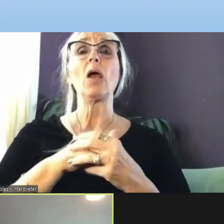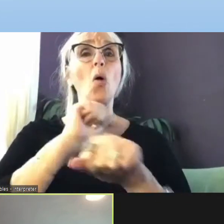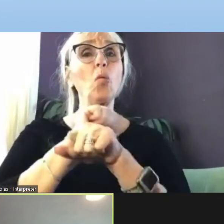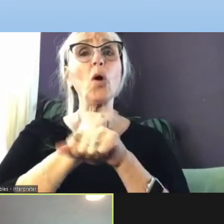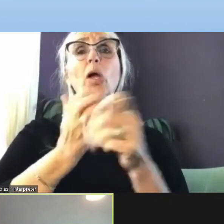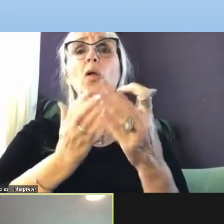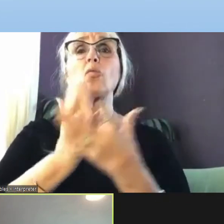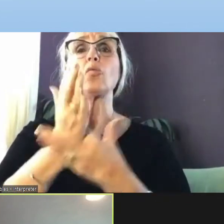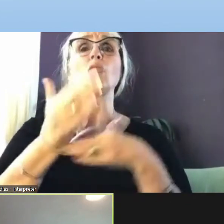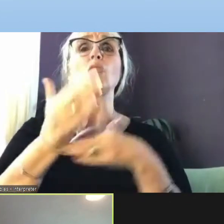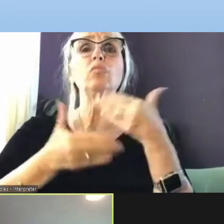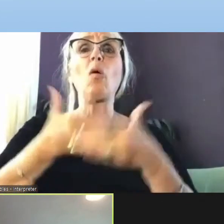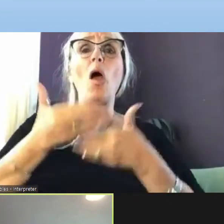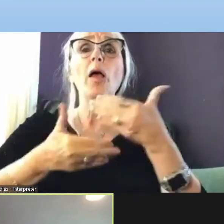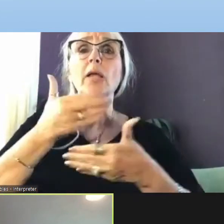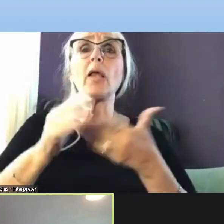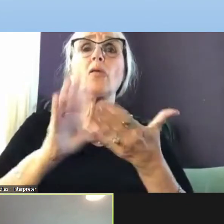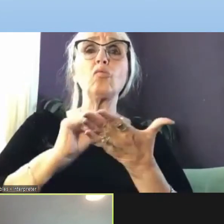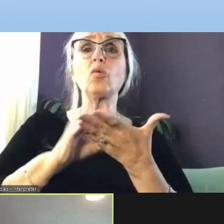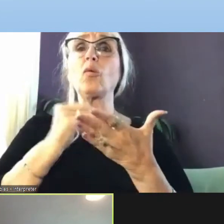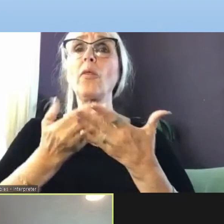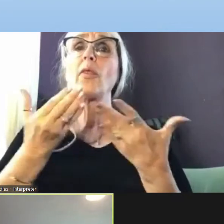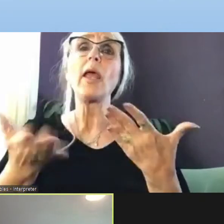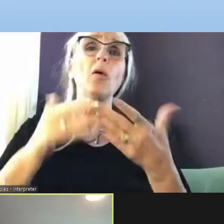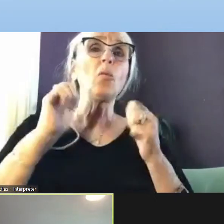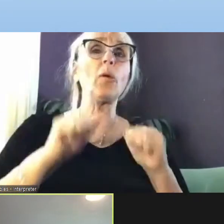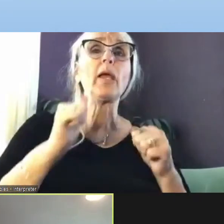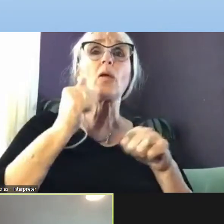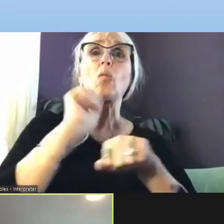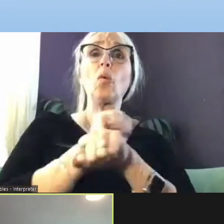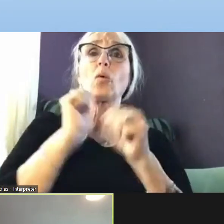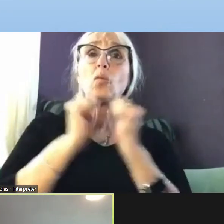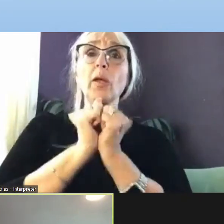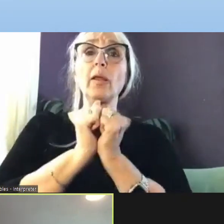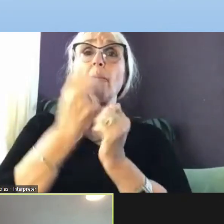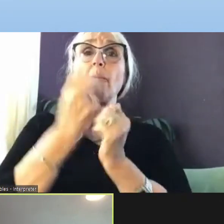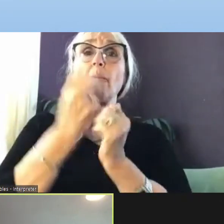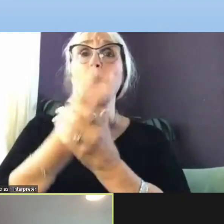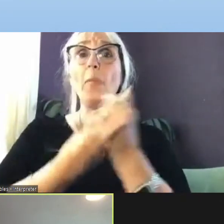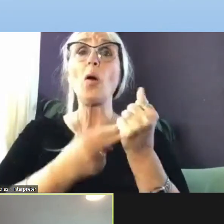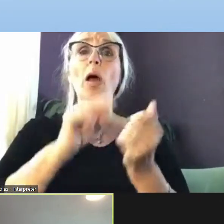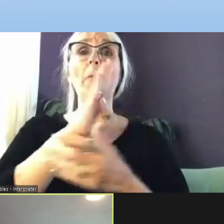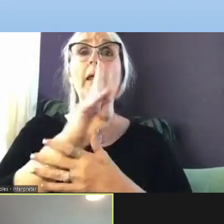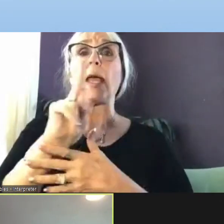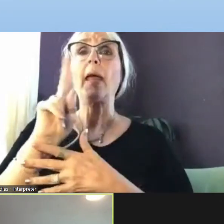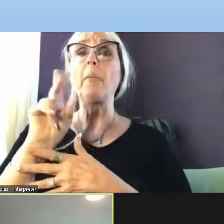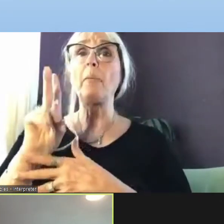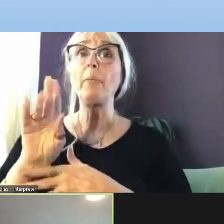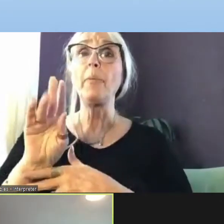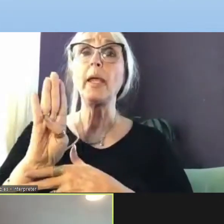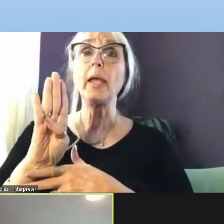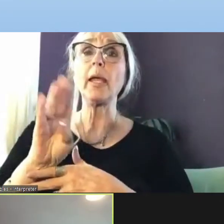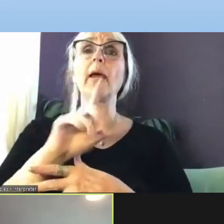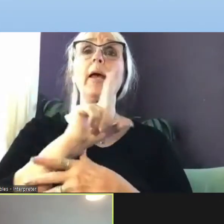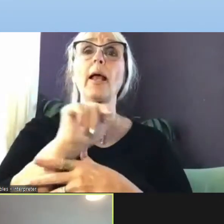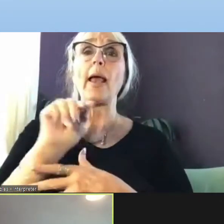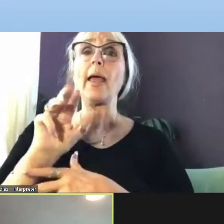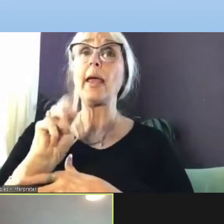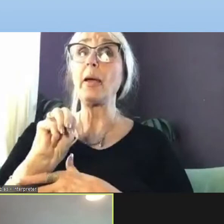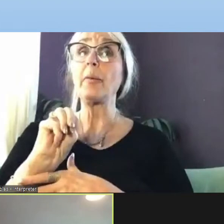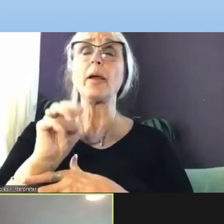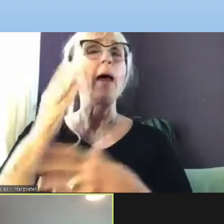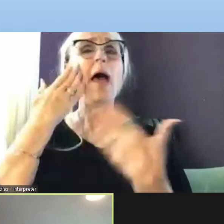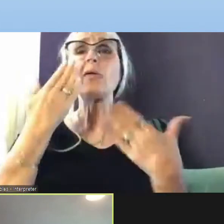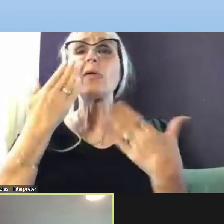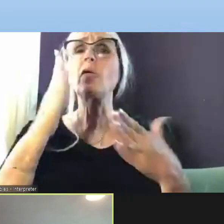process to find out things that are eligible and working with both BKD and LAN. So Judge, I didn't know if you wanted to talk a